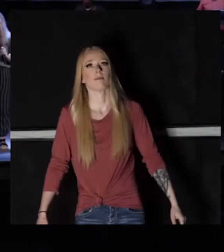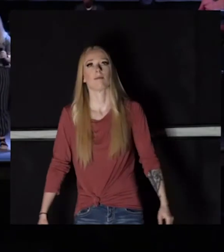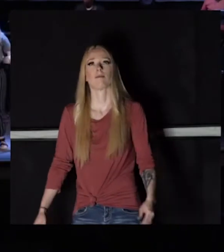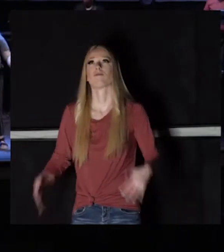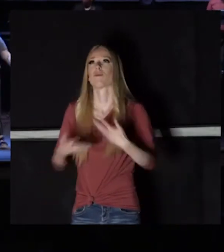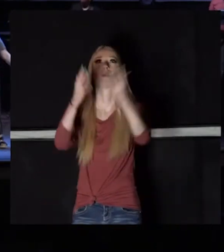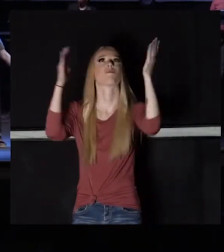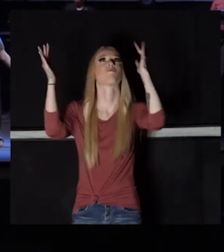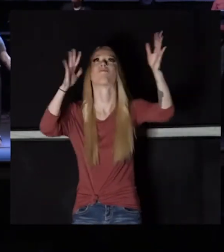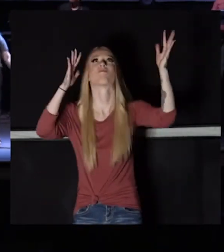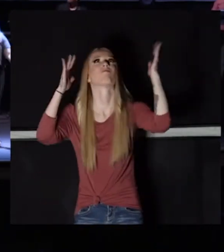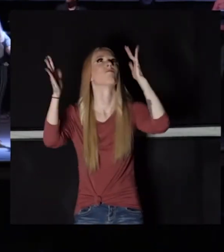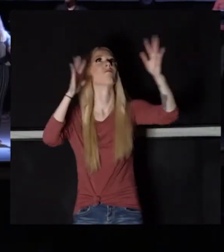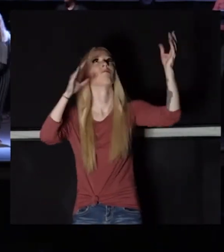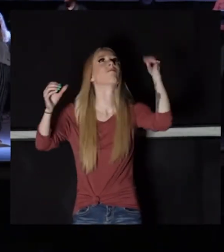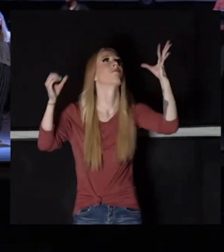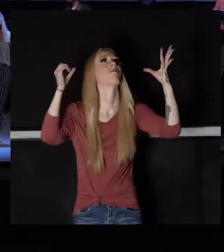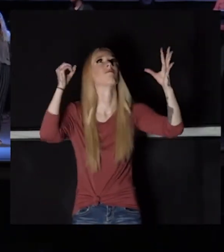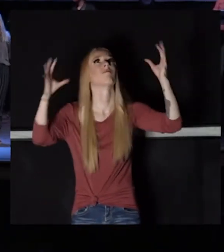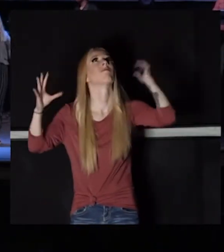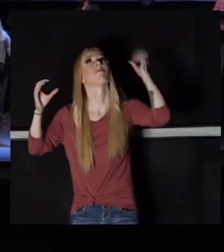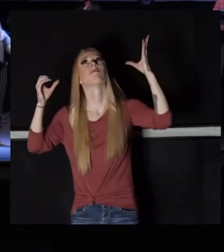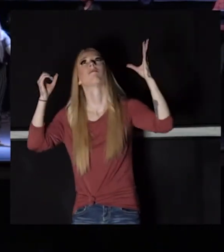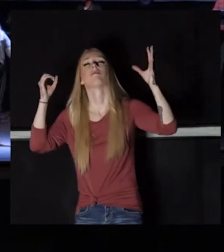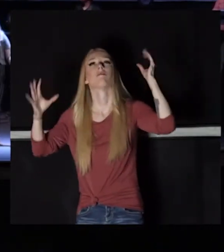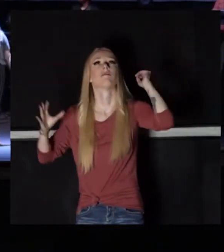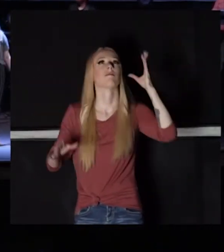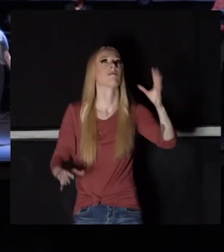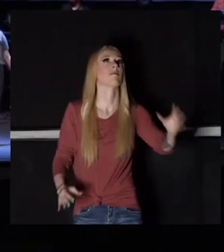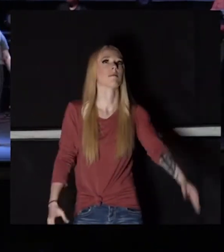you praise, we give you honor.